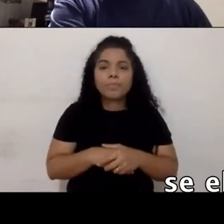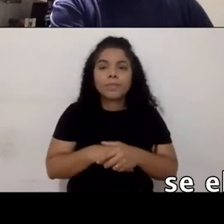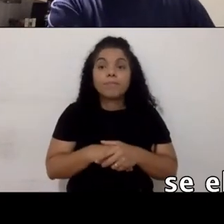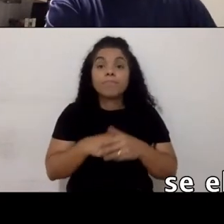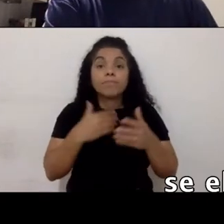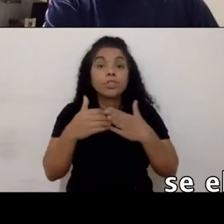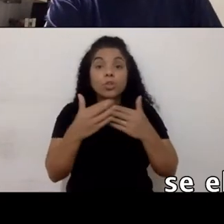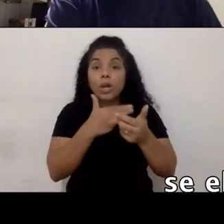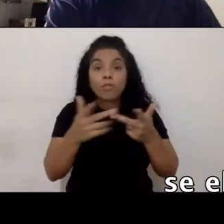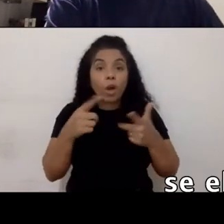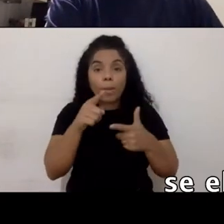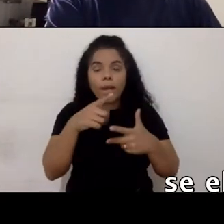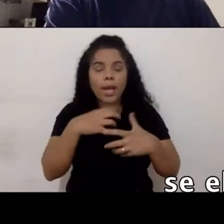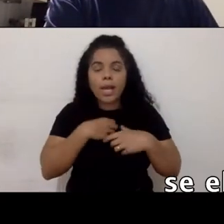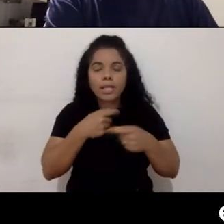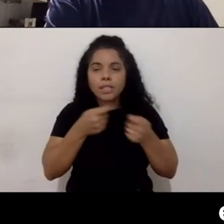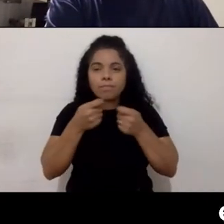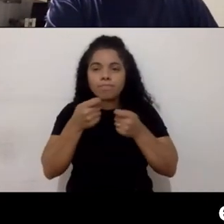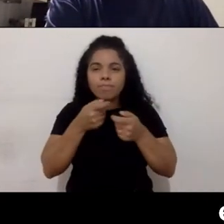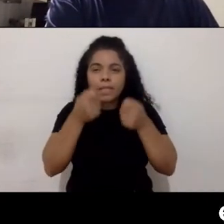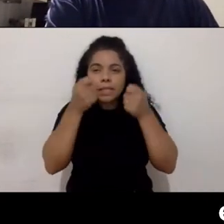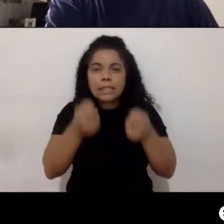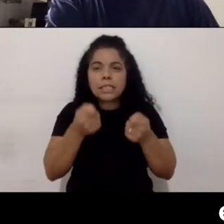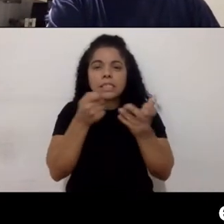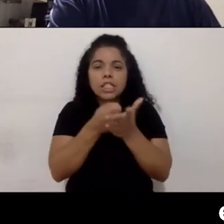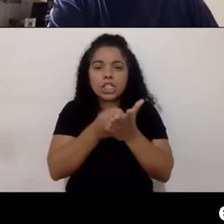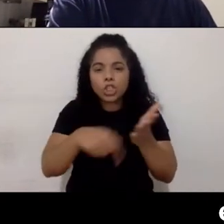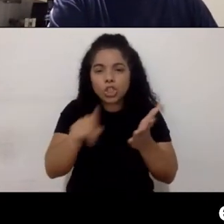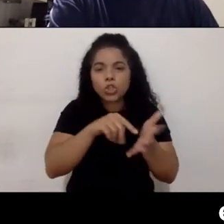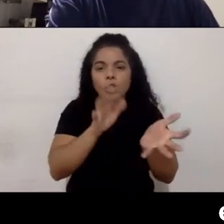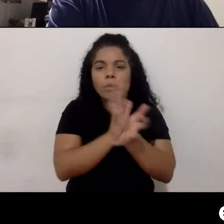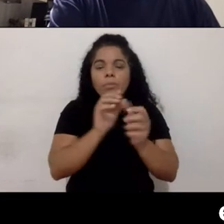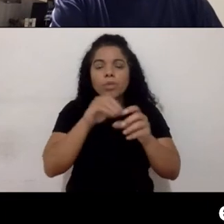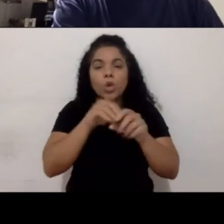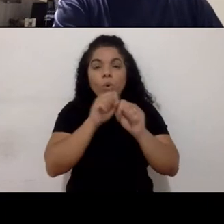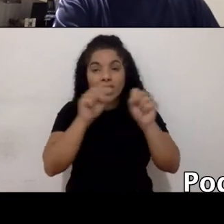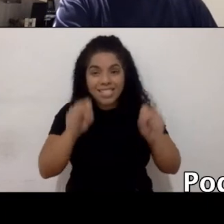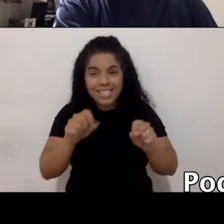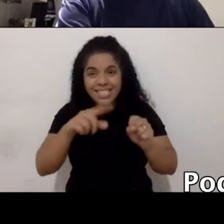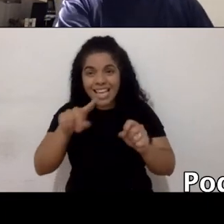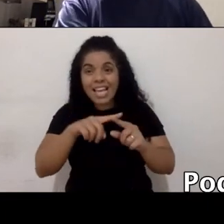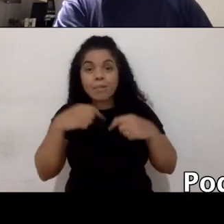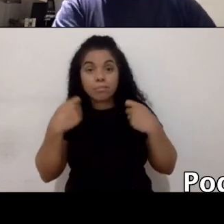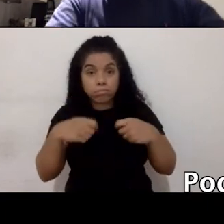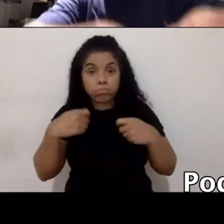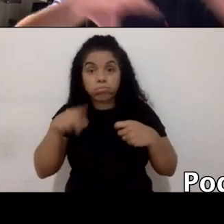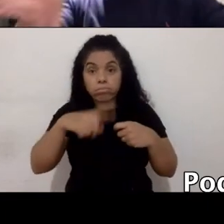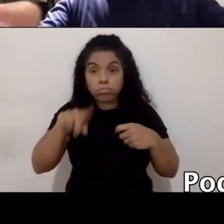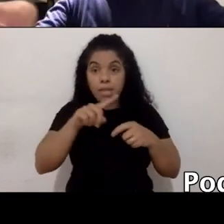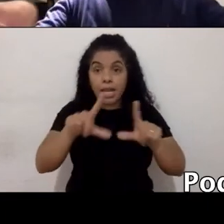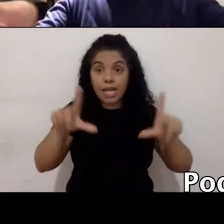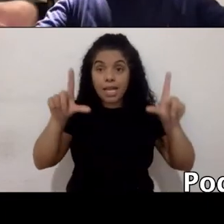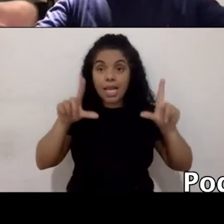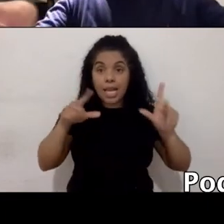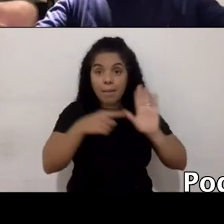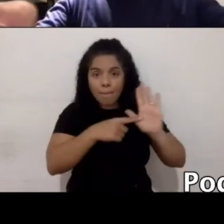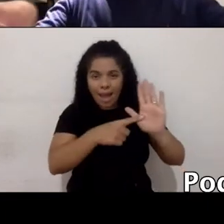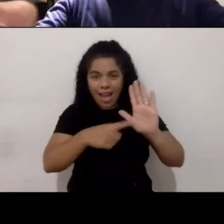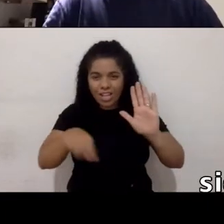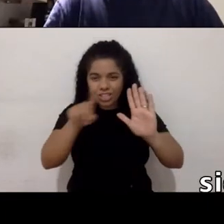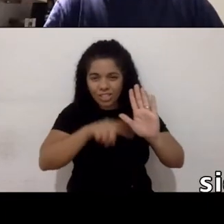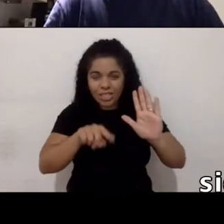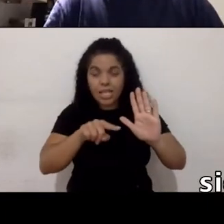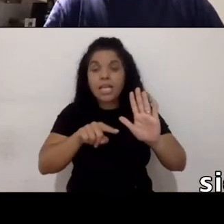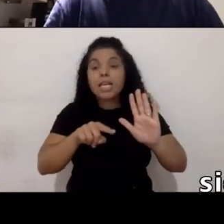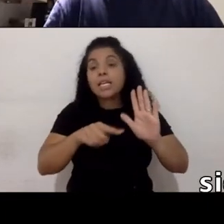things like maybe images to be shown on a marketing website. And so we might say, by separating those out into different stacks,